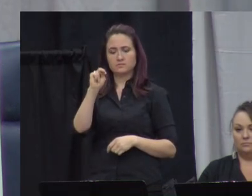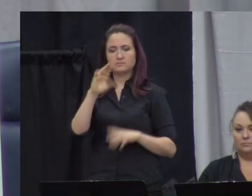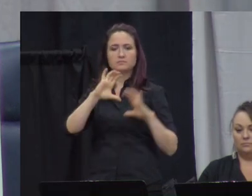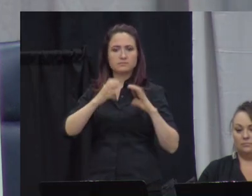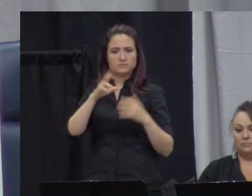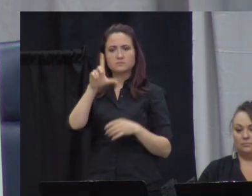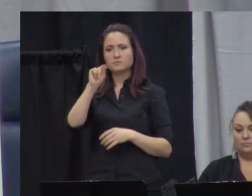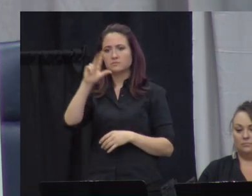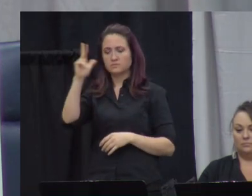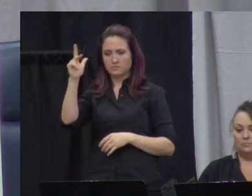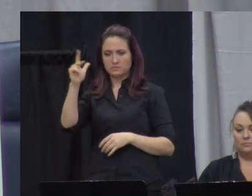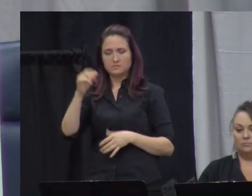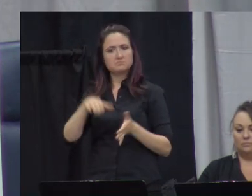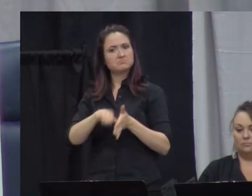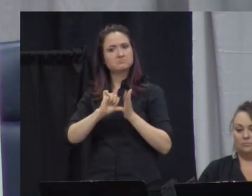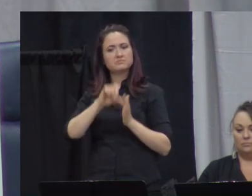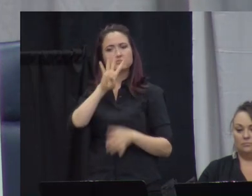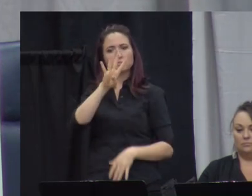with an impressive